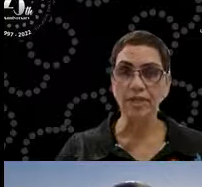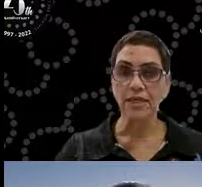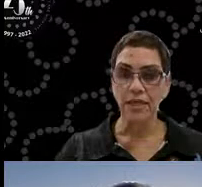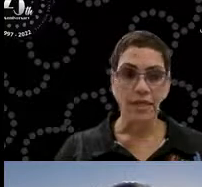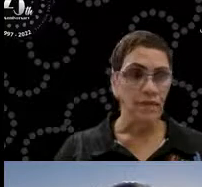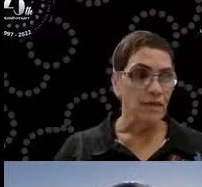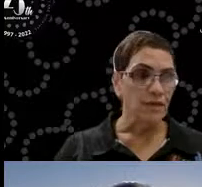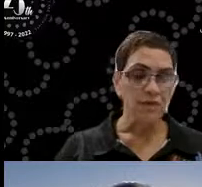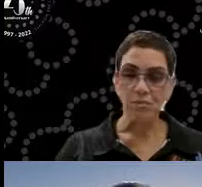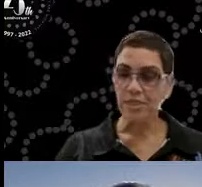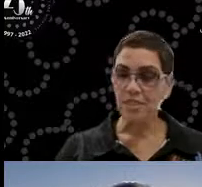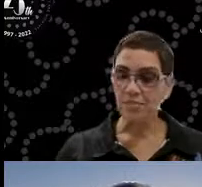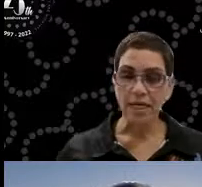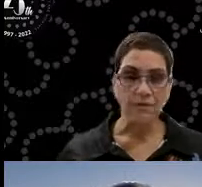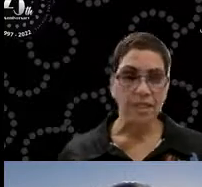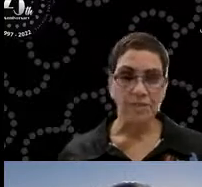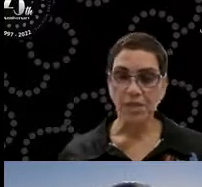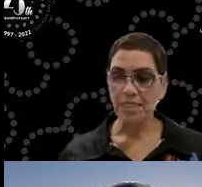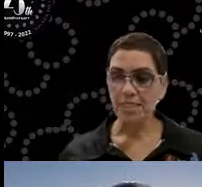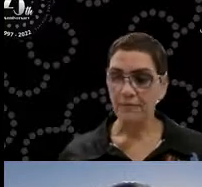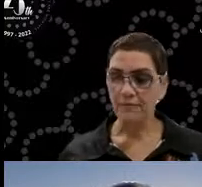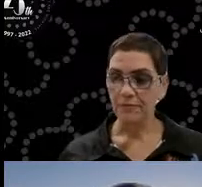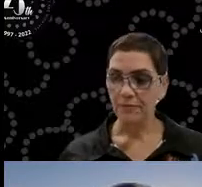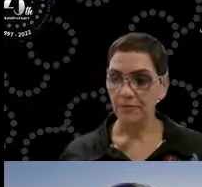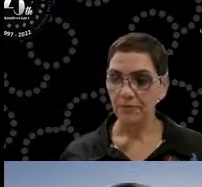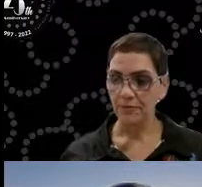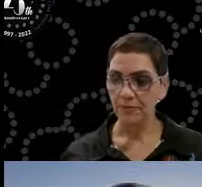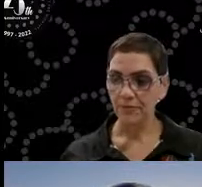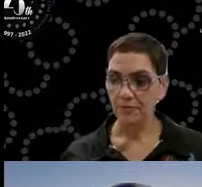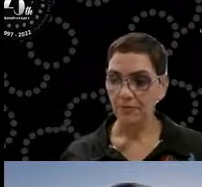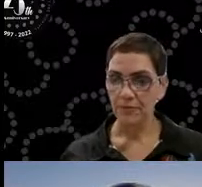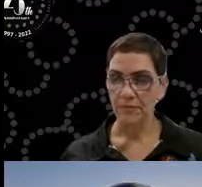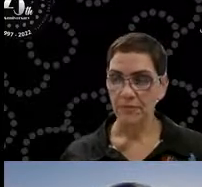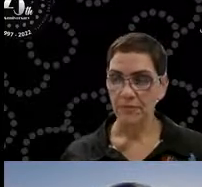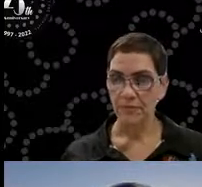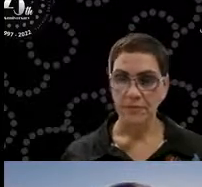Ngunnawal country. If you could press play, Reading, please.